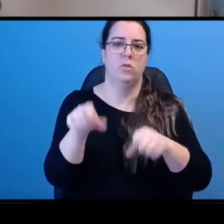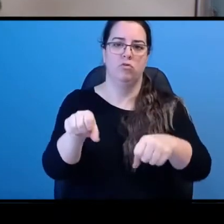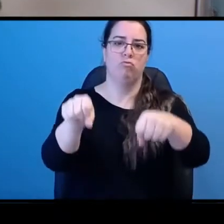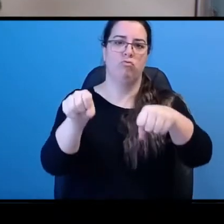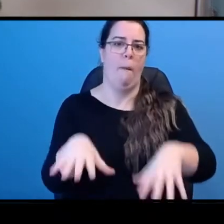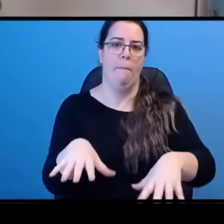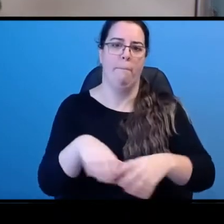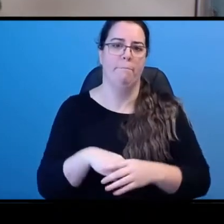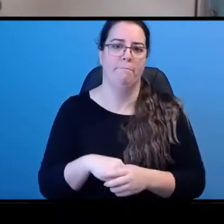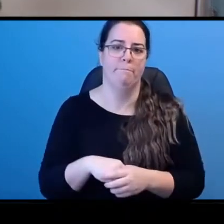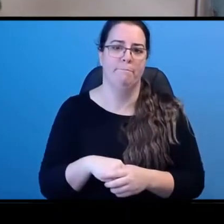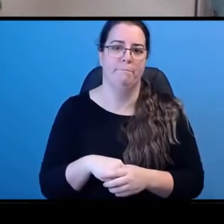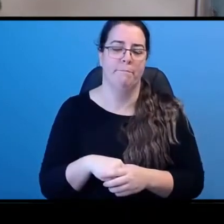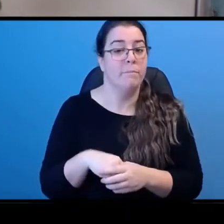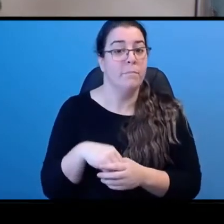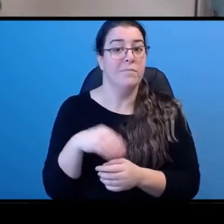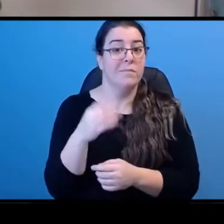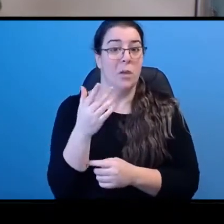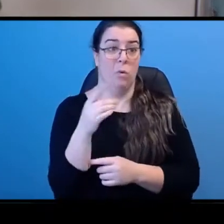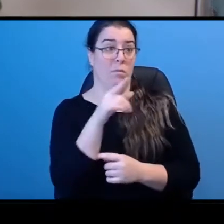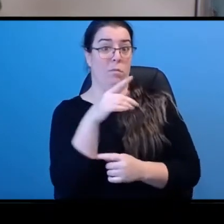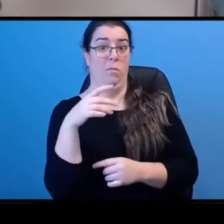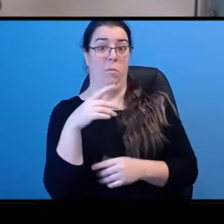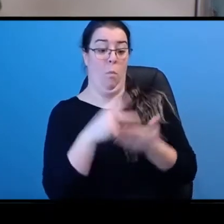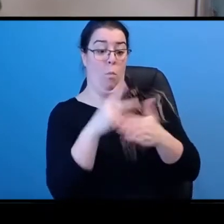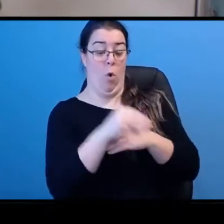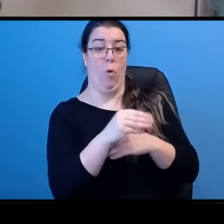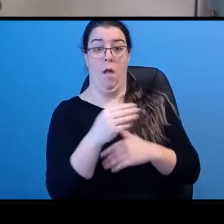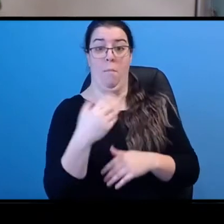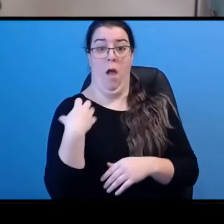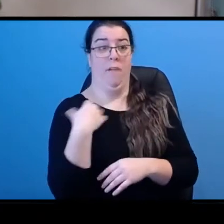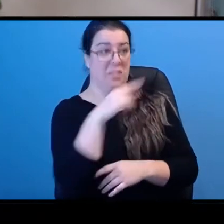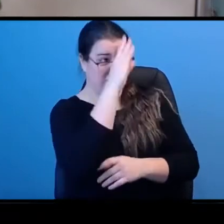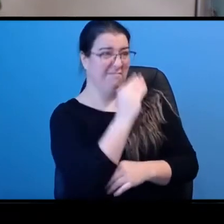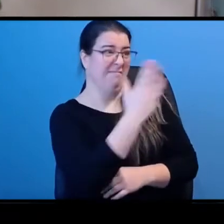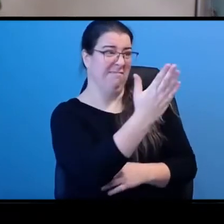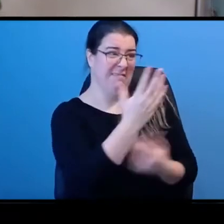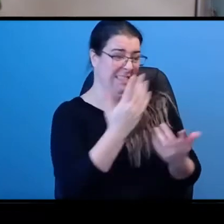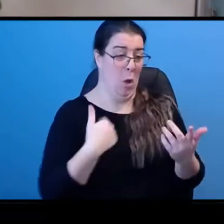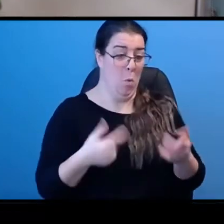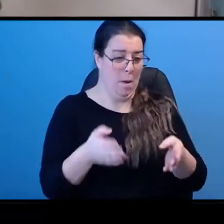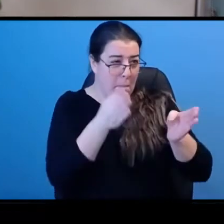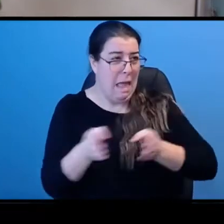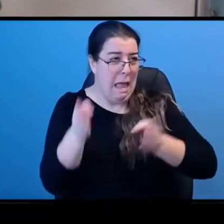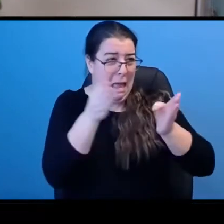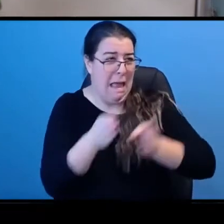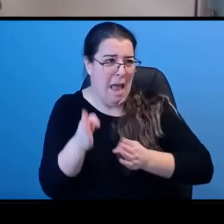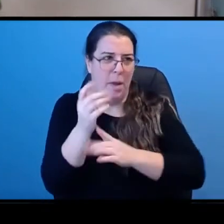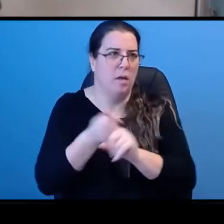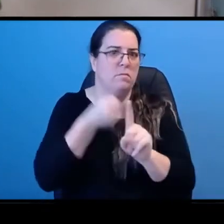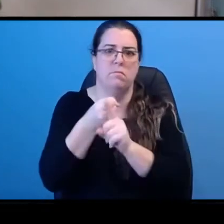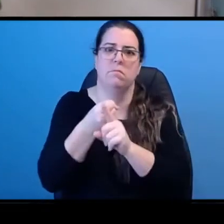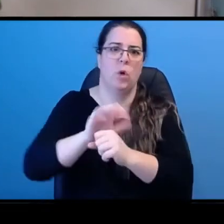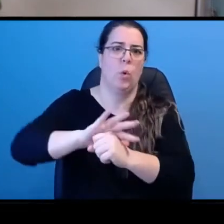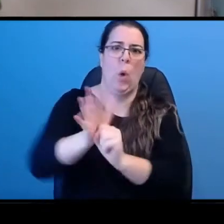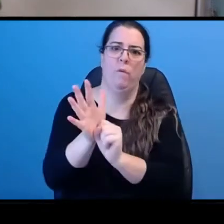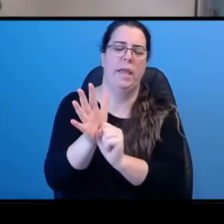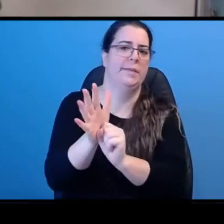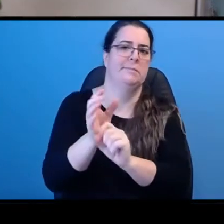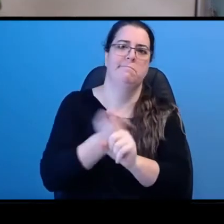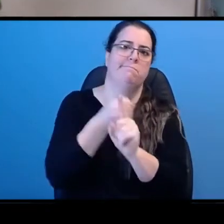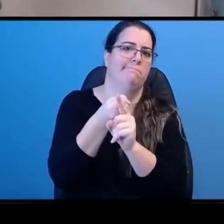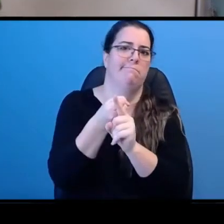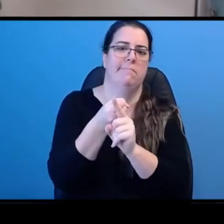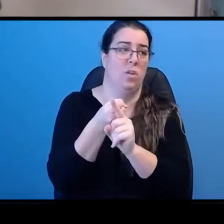that we had tried our best, but that the world was changing and that at this point we didn't feel